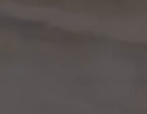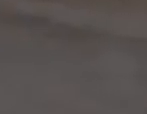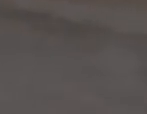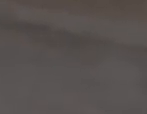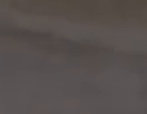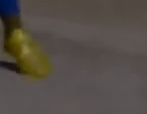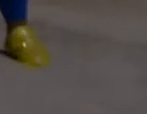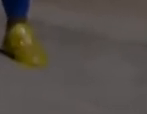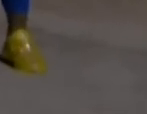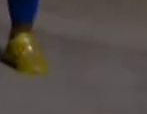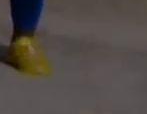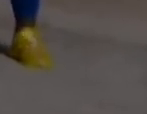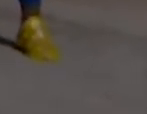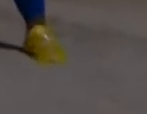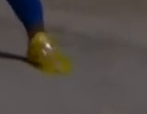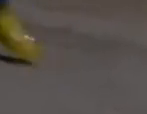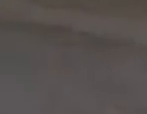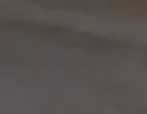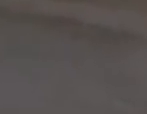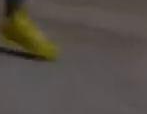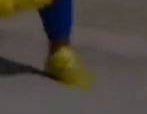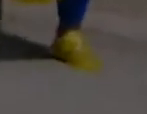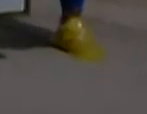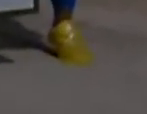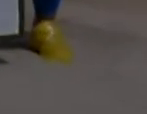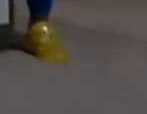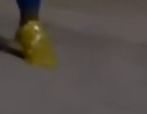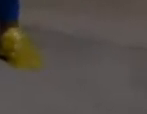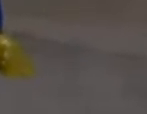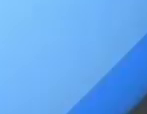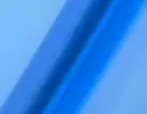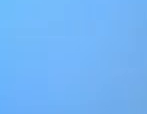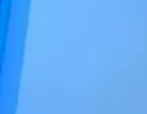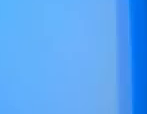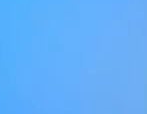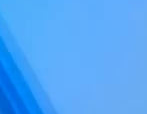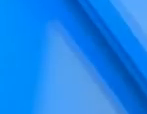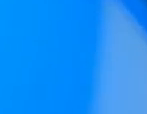The Minister of Youth Sports and Culture defending the virtual Junkanoo Parade.